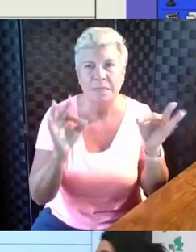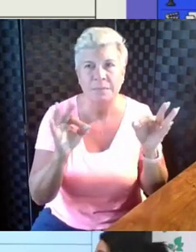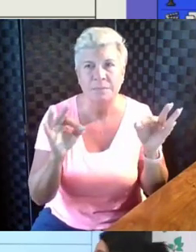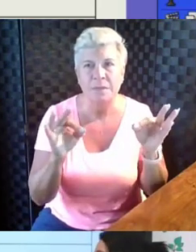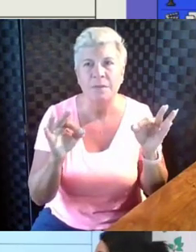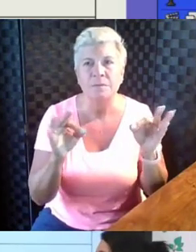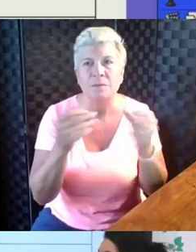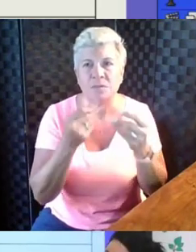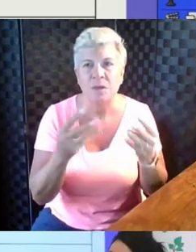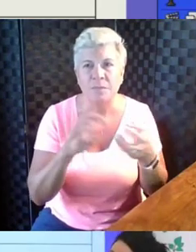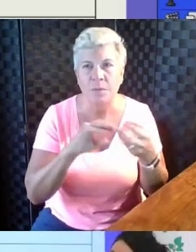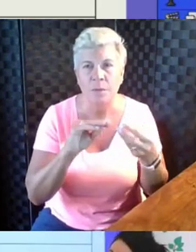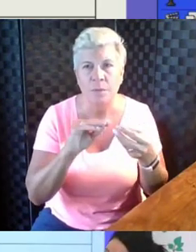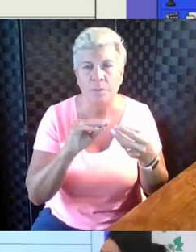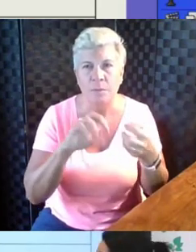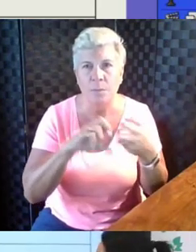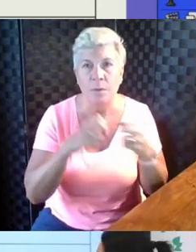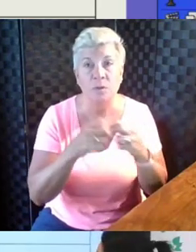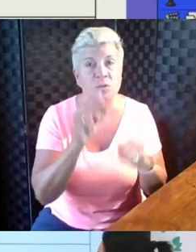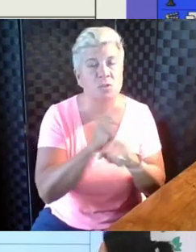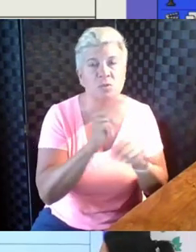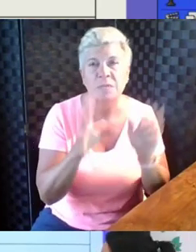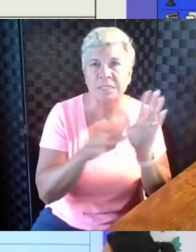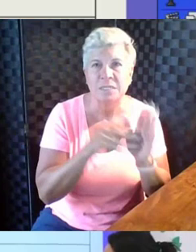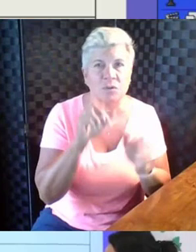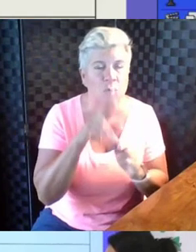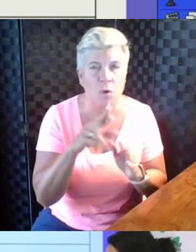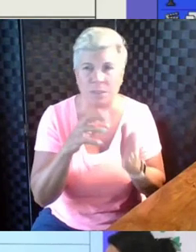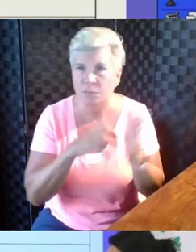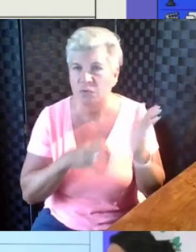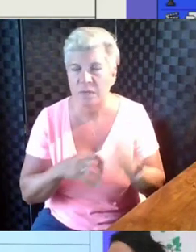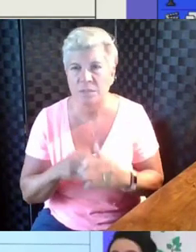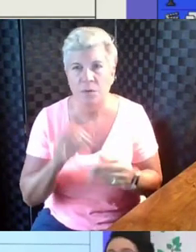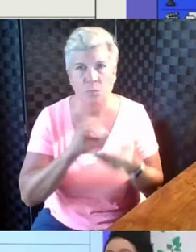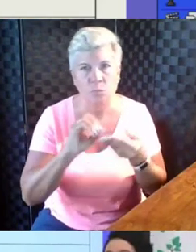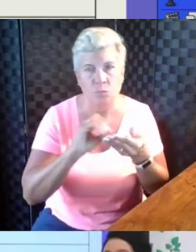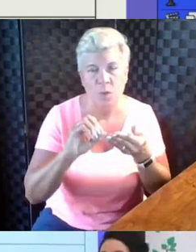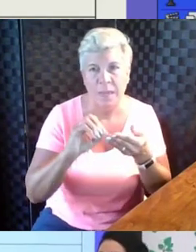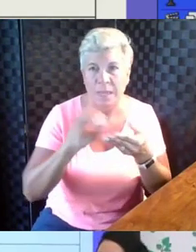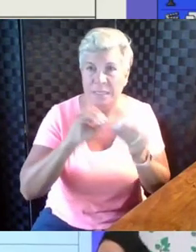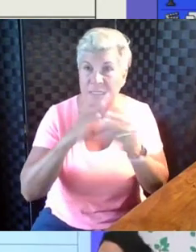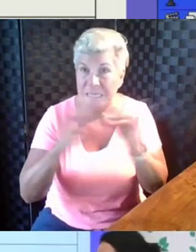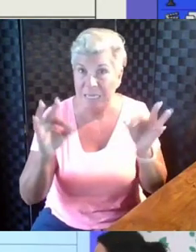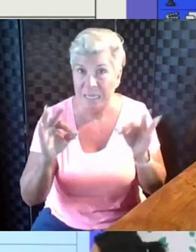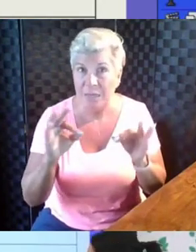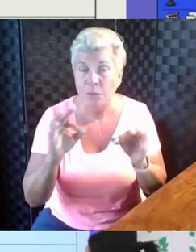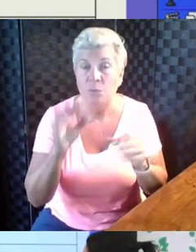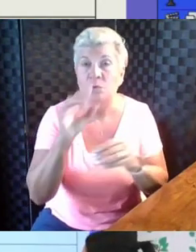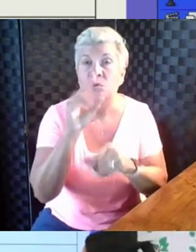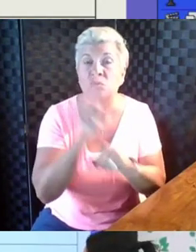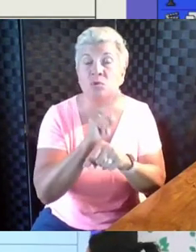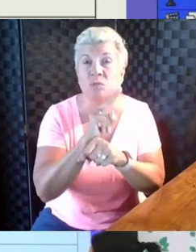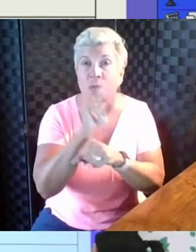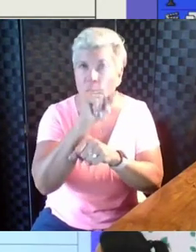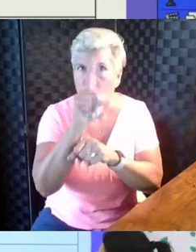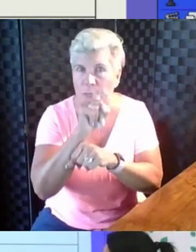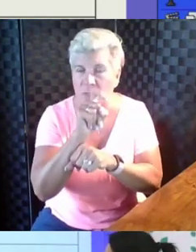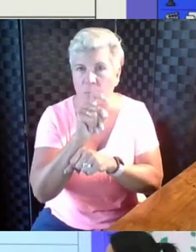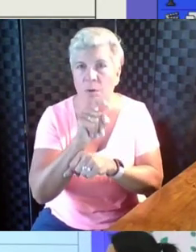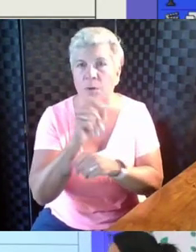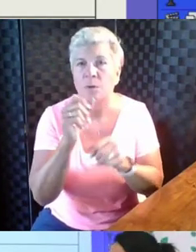this problem. Remember, you can use addition or subtraction, but go ahead and write an equation with a question mark for the missing